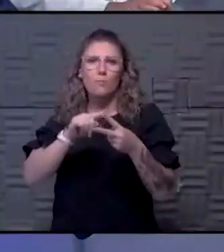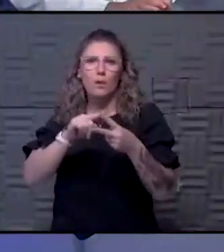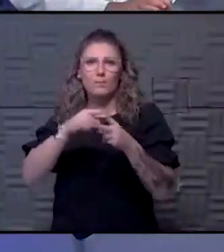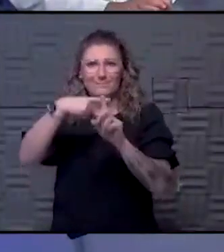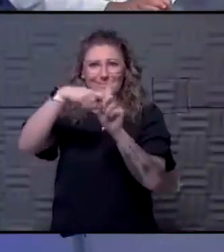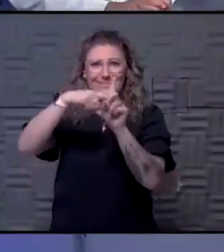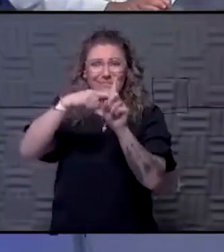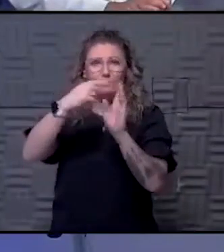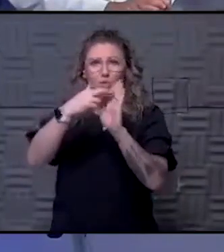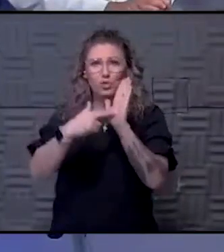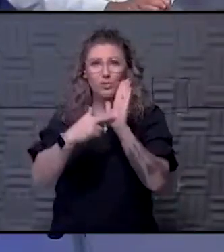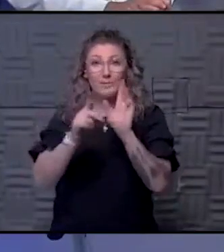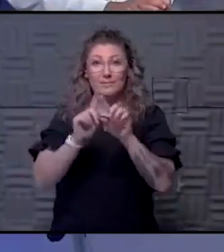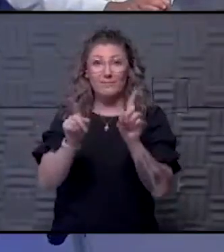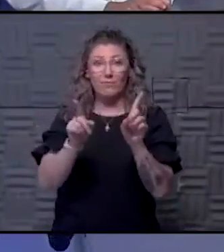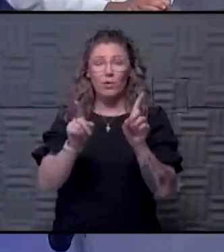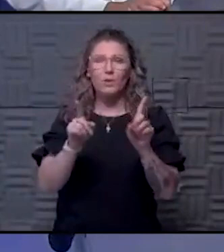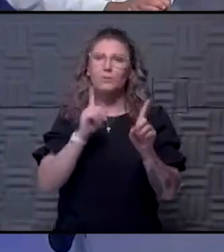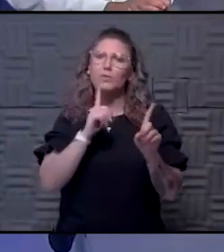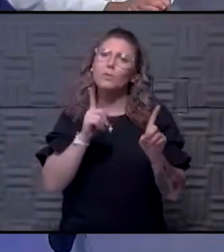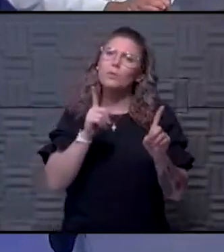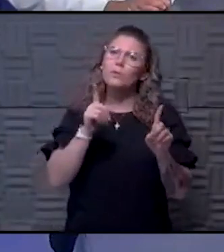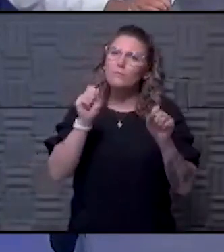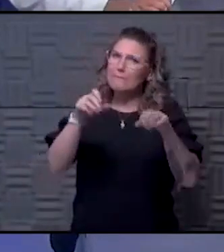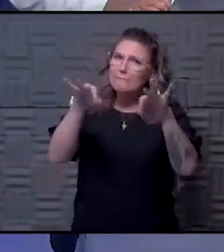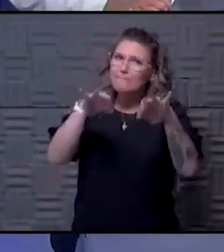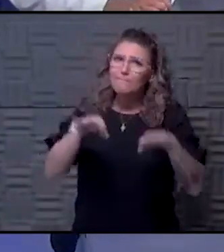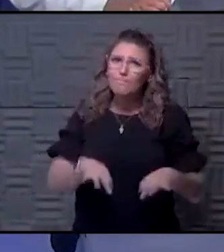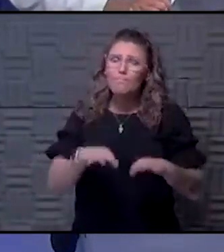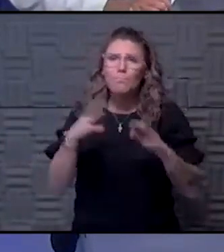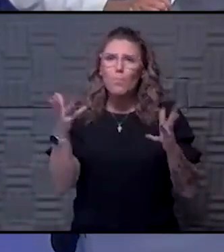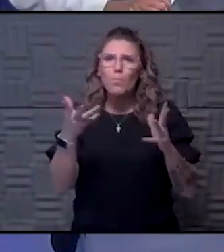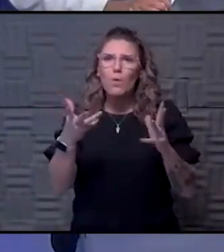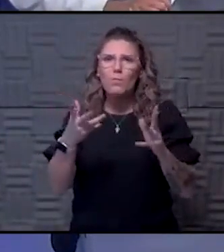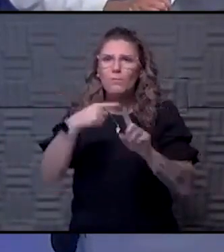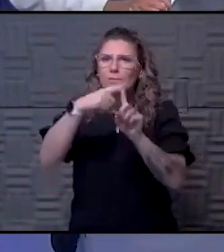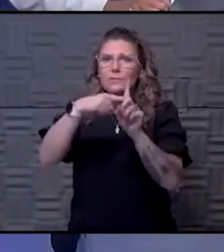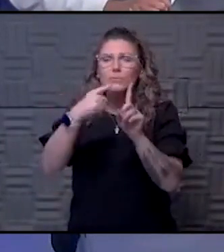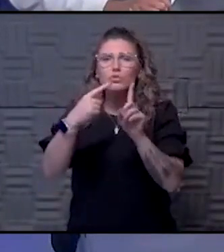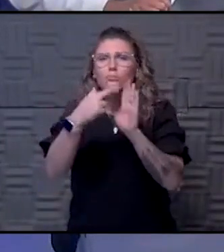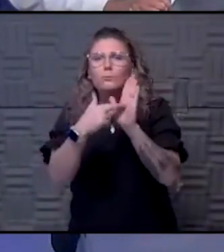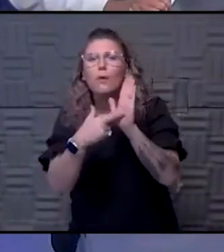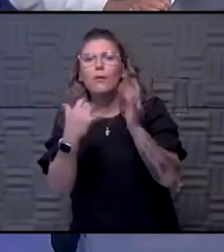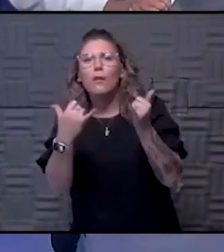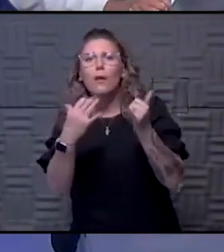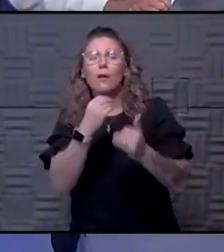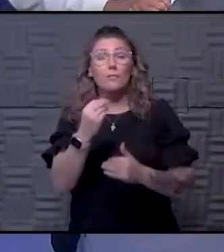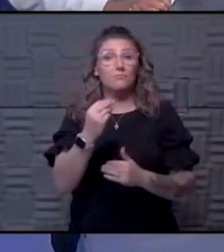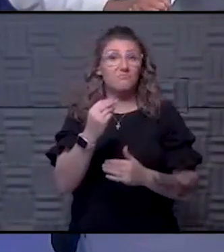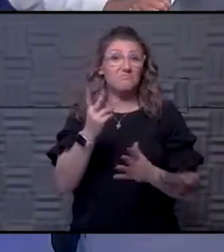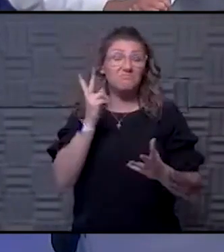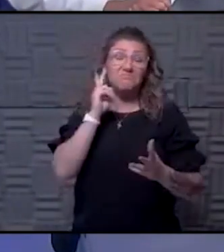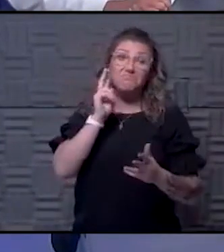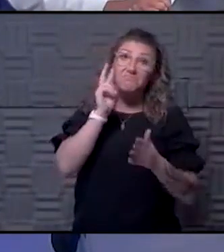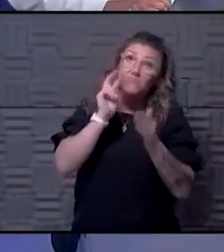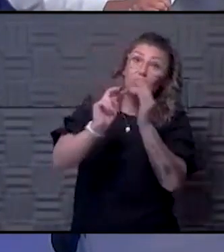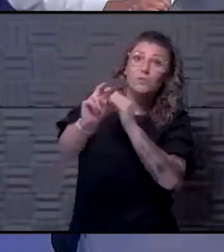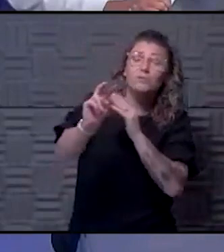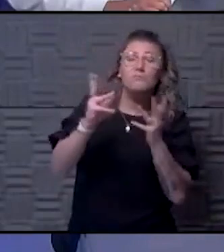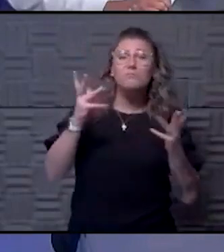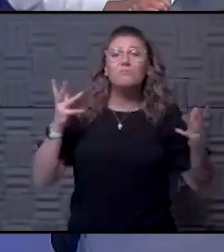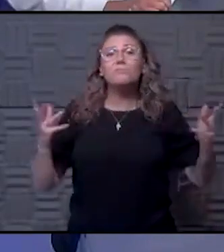temperature guidance is different. So talk to us a little bit about that. What is that temperature guidance now? And do you foresee a time when we can